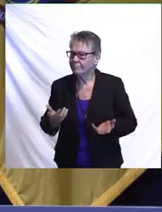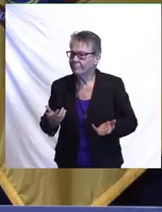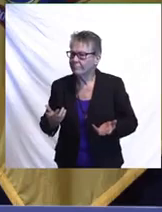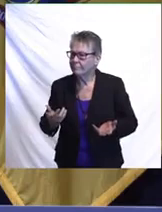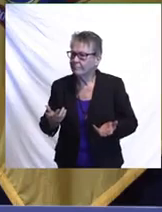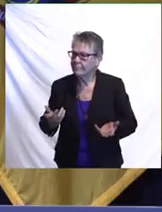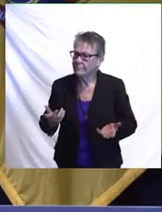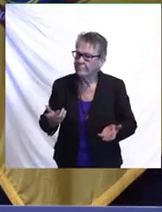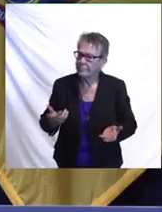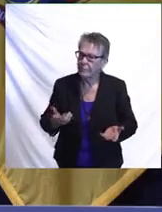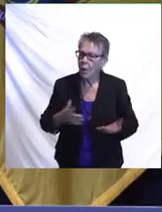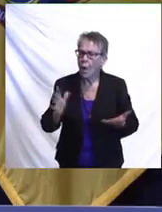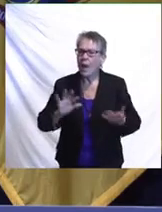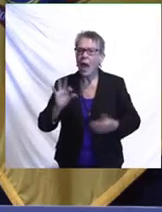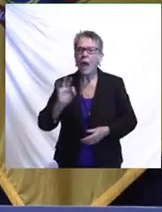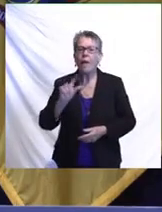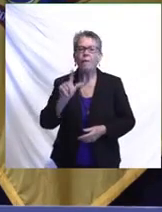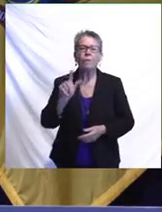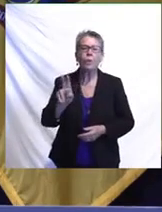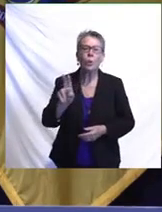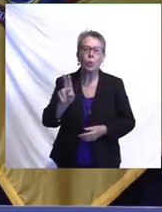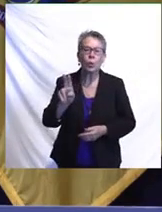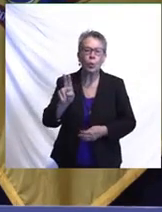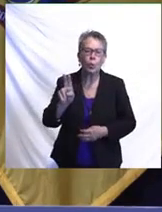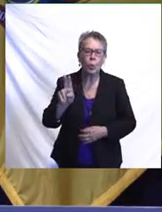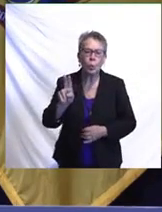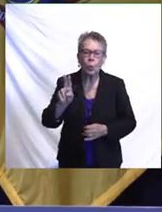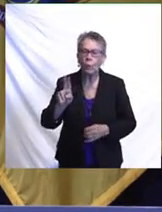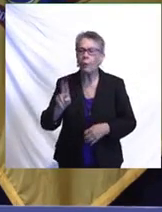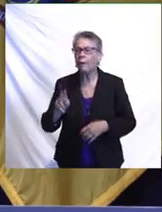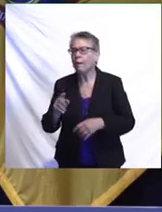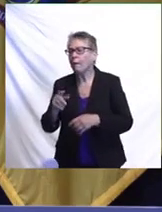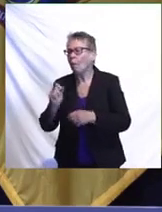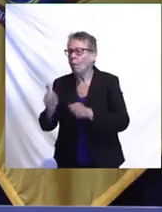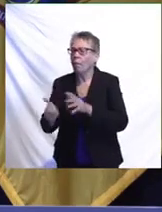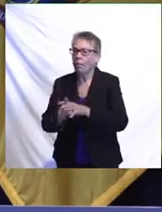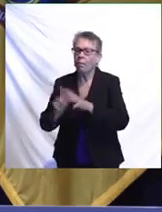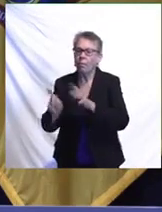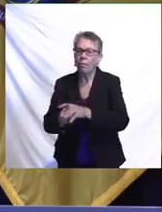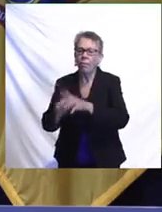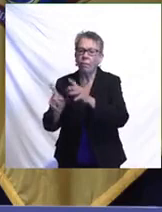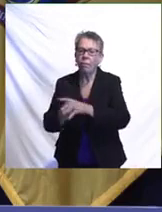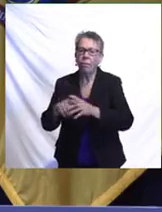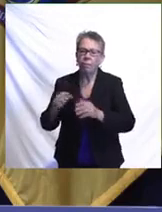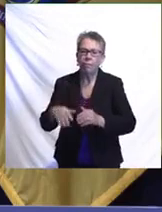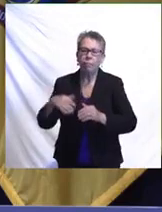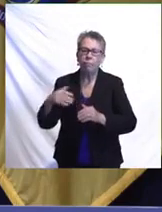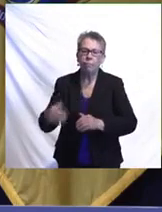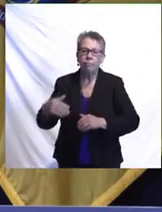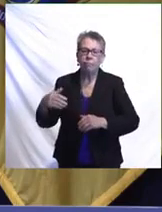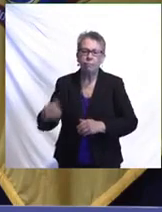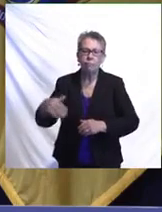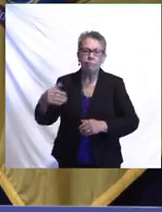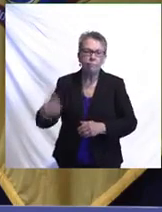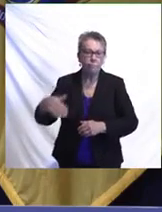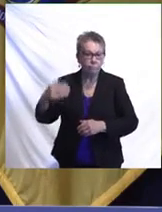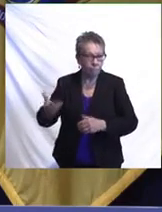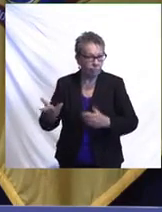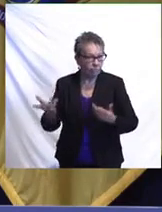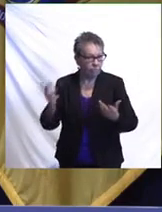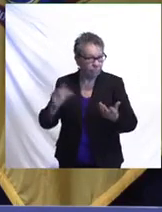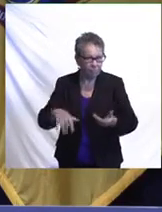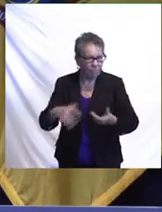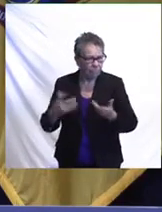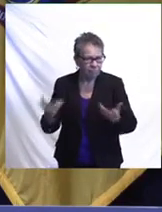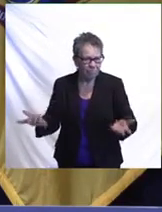will continually be faced with it? Thank you. Dave, I'll jump in, but I would ask Judy and Tina, obviously, to come in here. Let me just